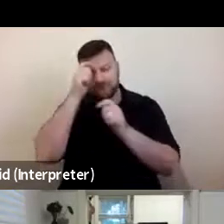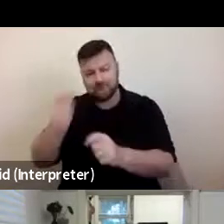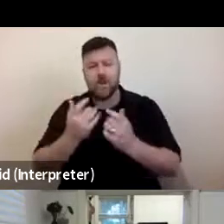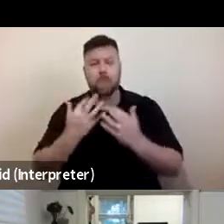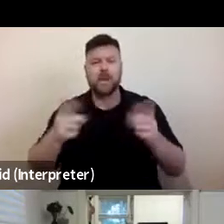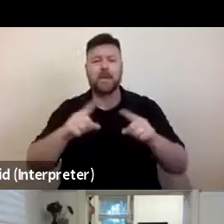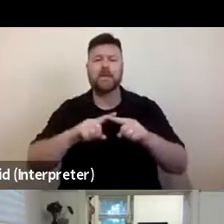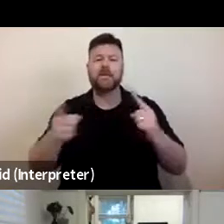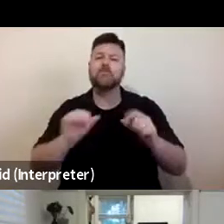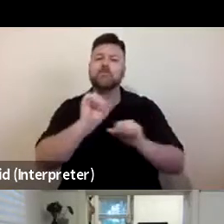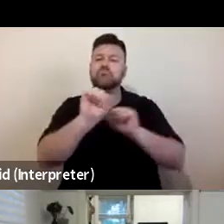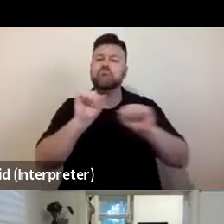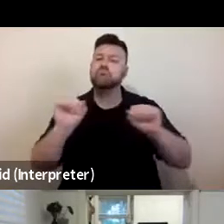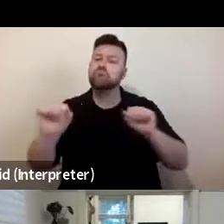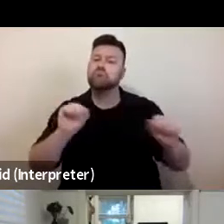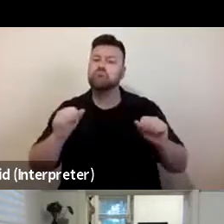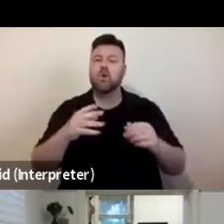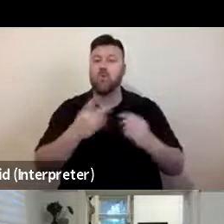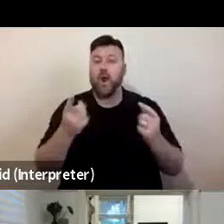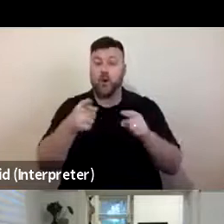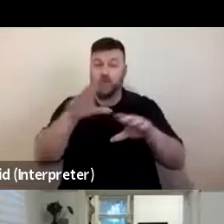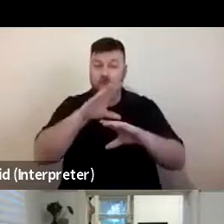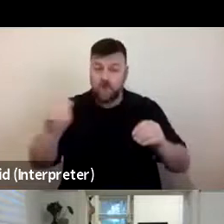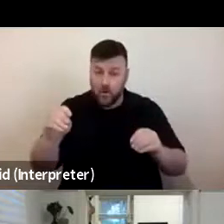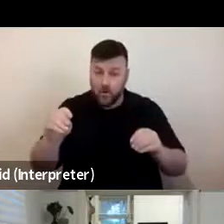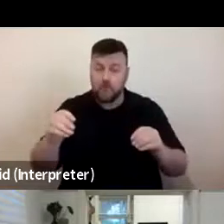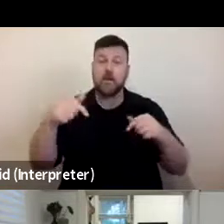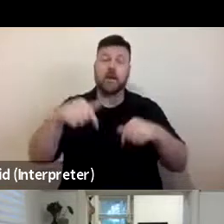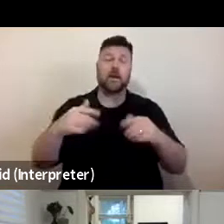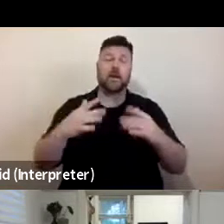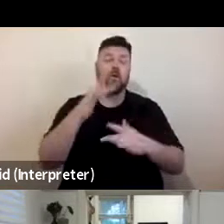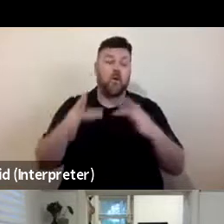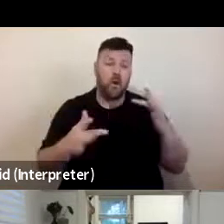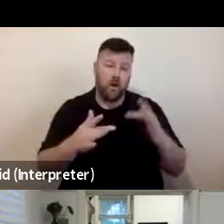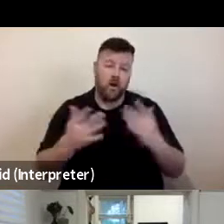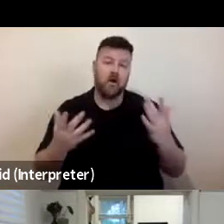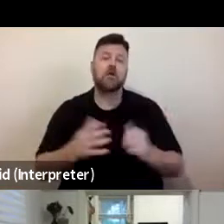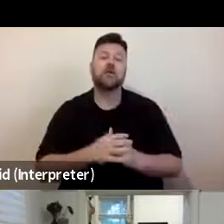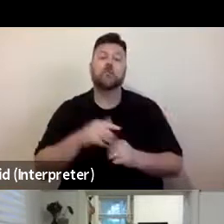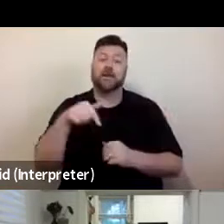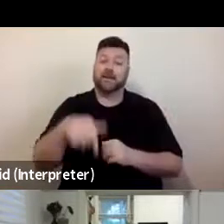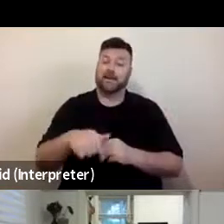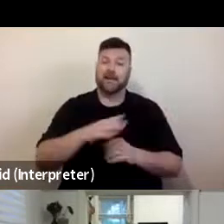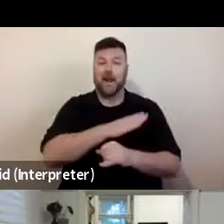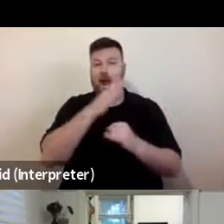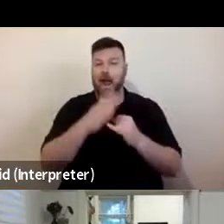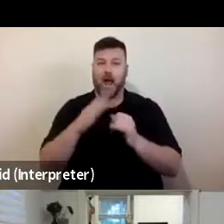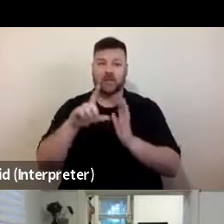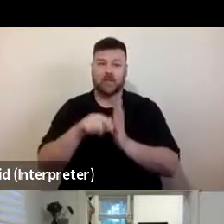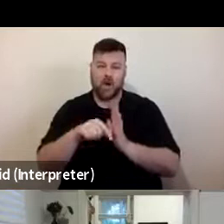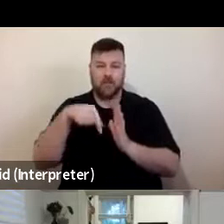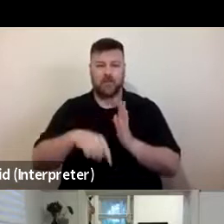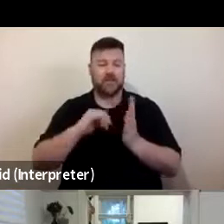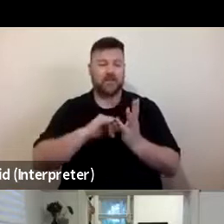gathering from here online once again, but for the last time in this series to talk about culture, platforms and adapting